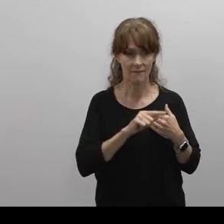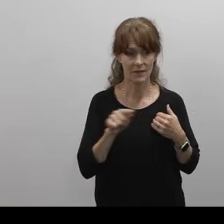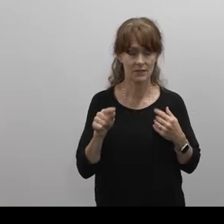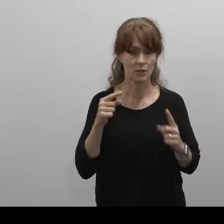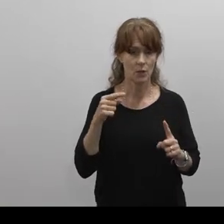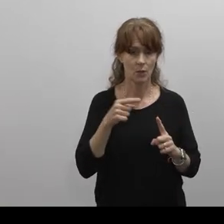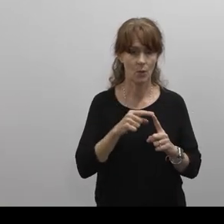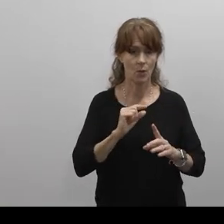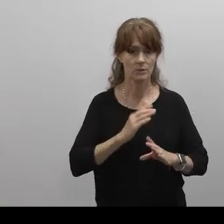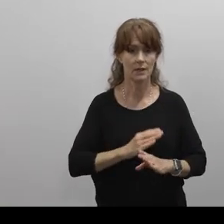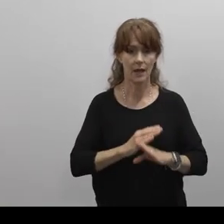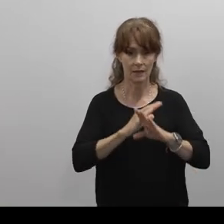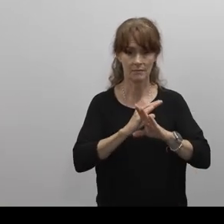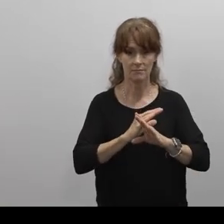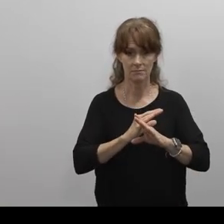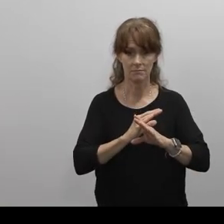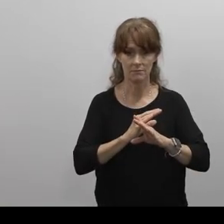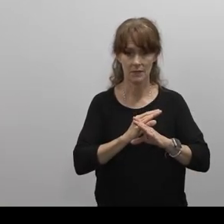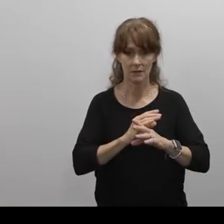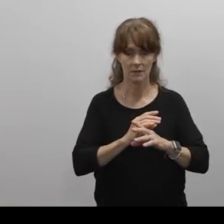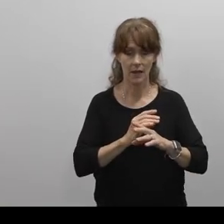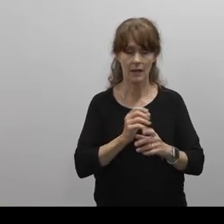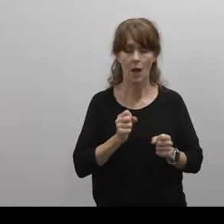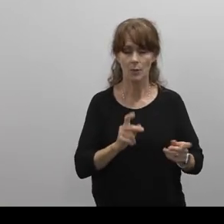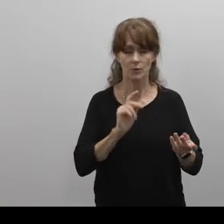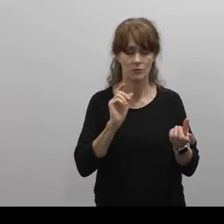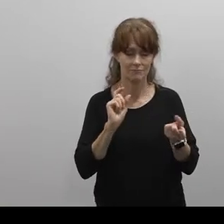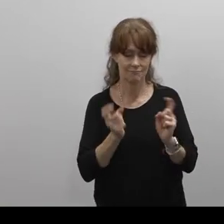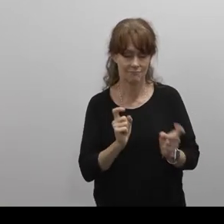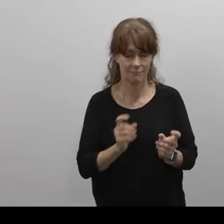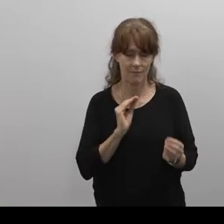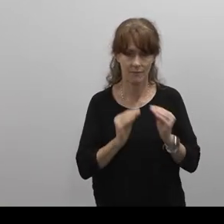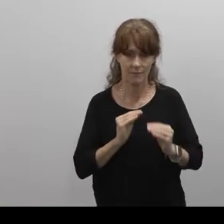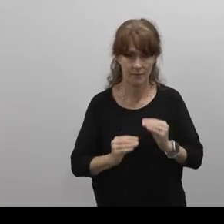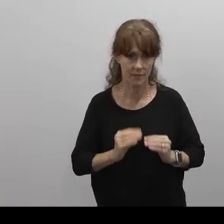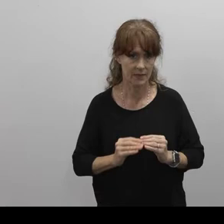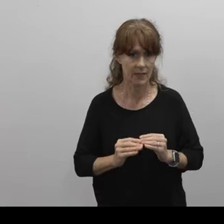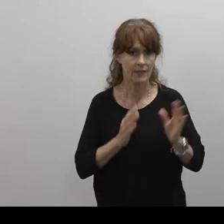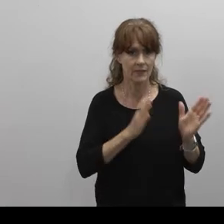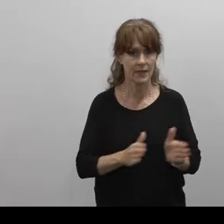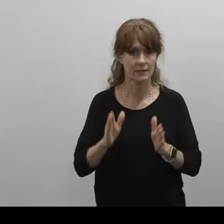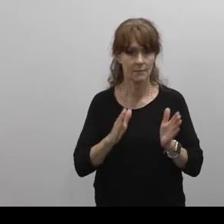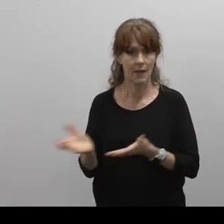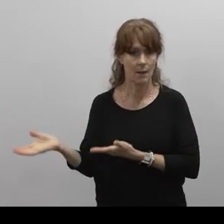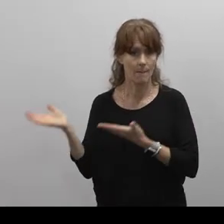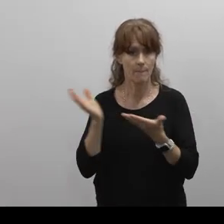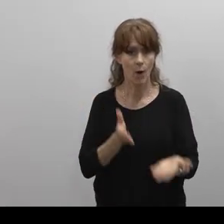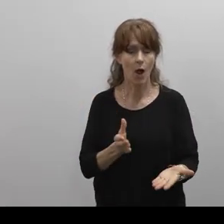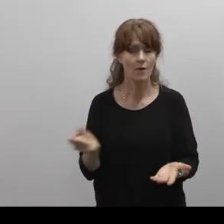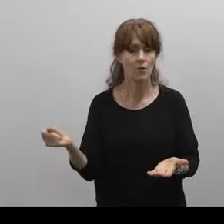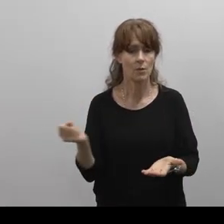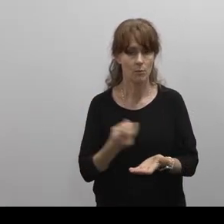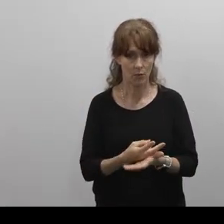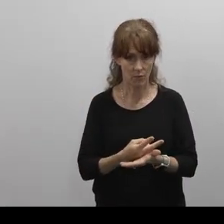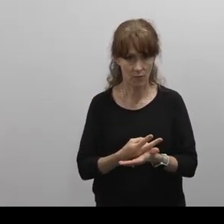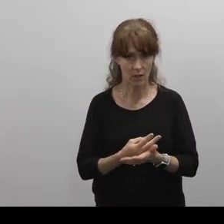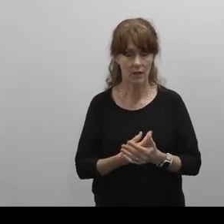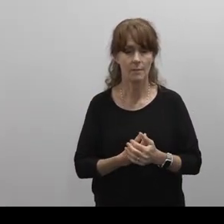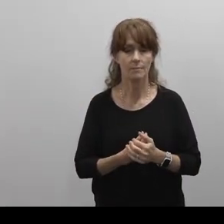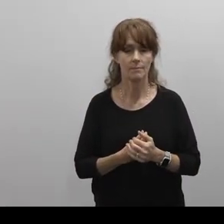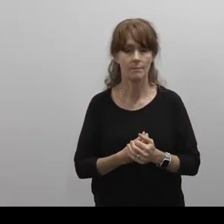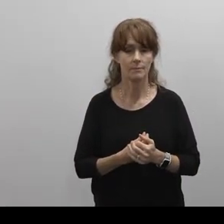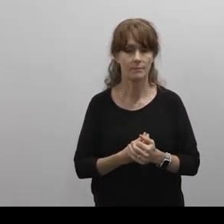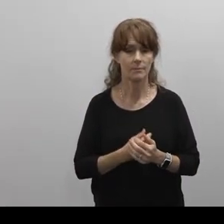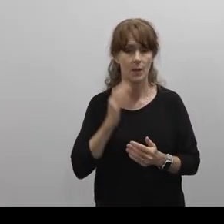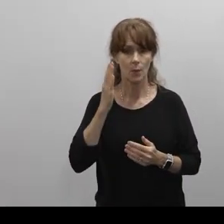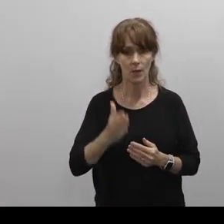and guardrails and an opportunity to refine them. The strategic plan will be brought to the board for approval. And so